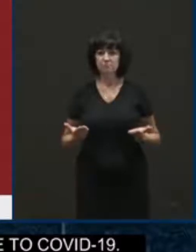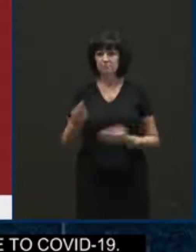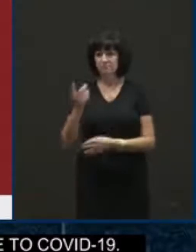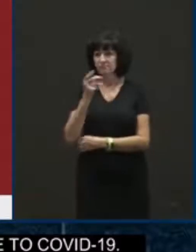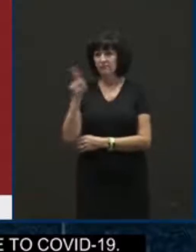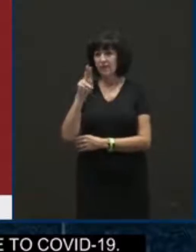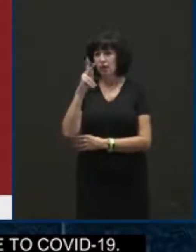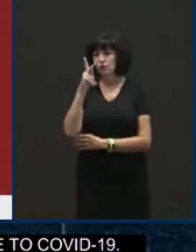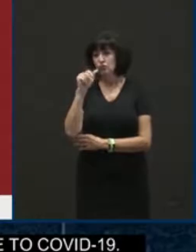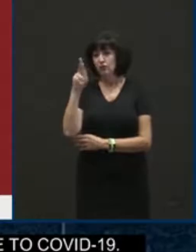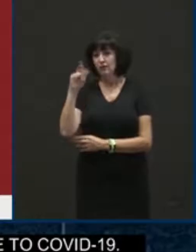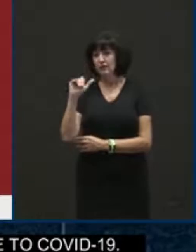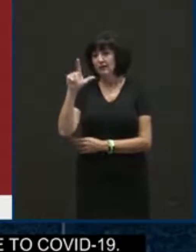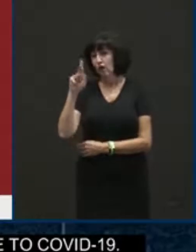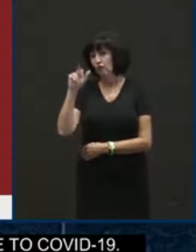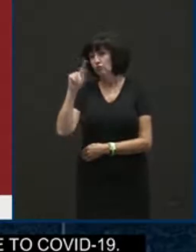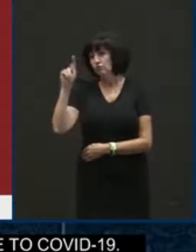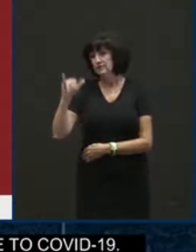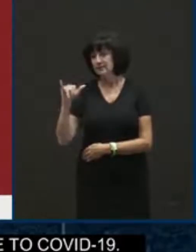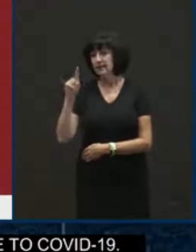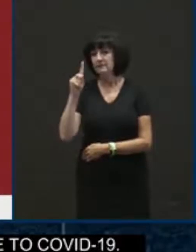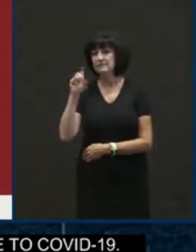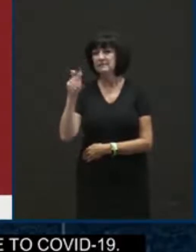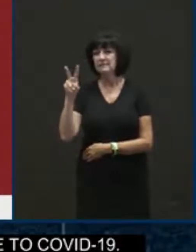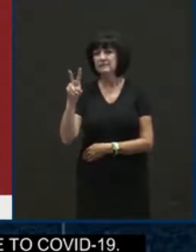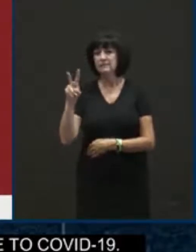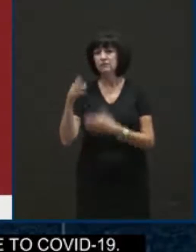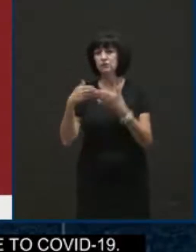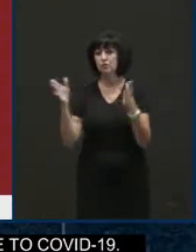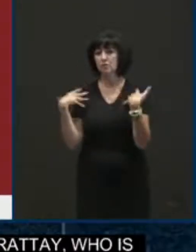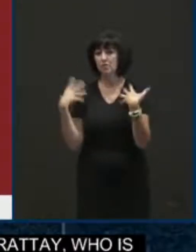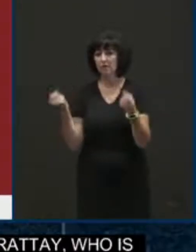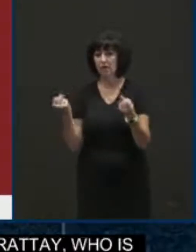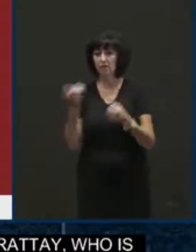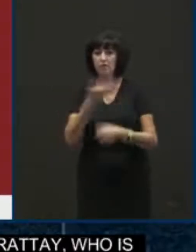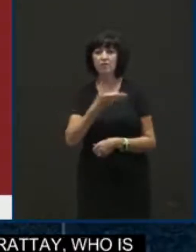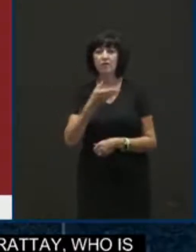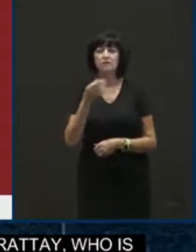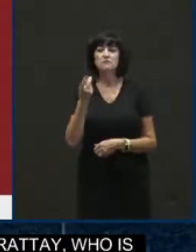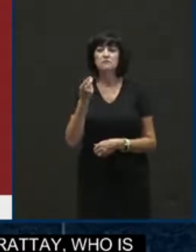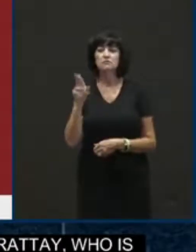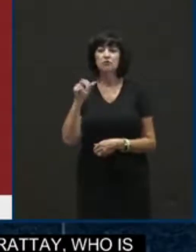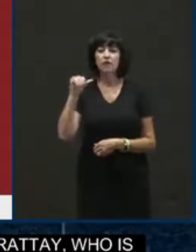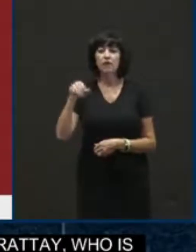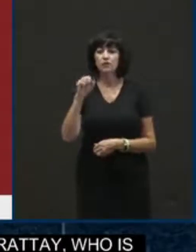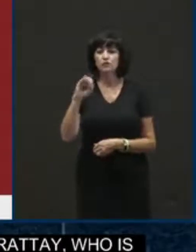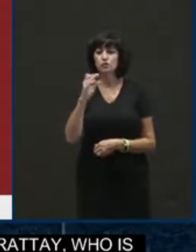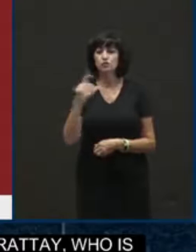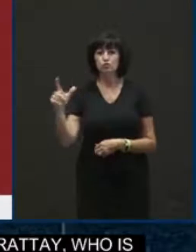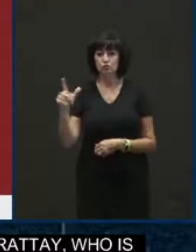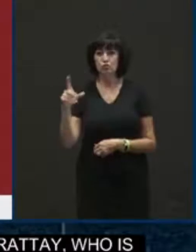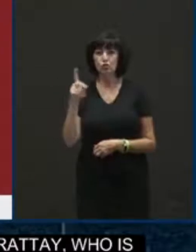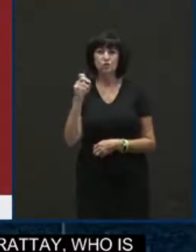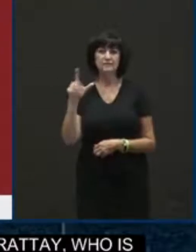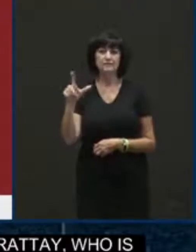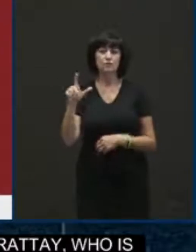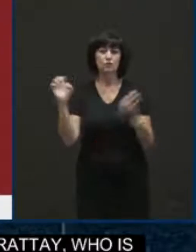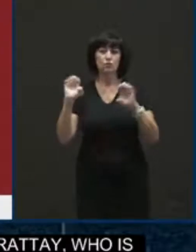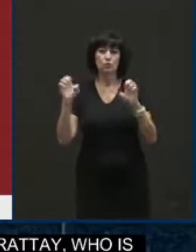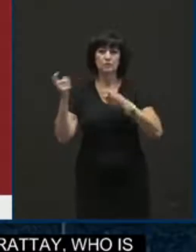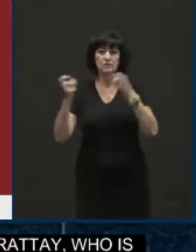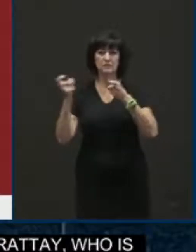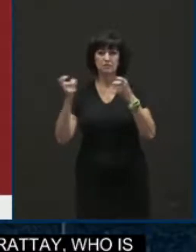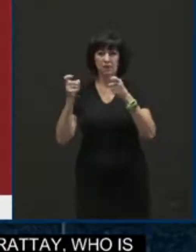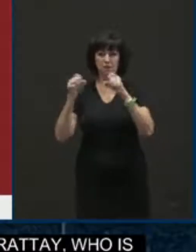Dr. Carol Rattay, the Director of the Division of Public Health, and A.J. Shaw, the Director of the Delaware Emergency Management Agency, our